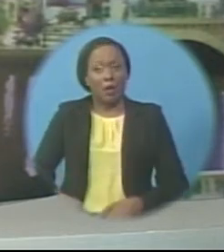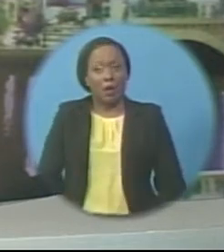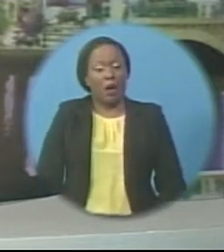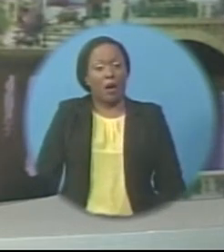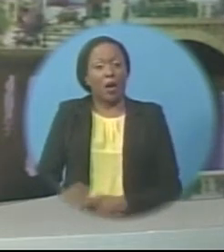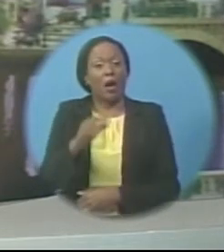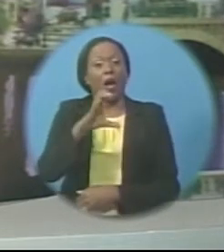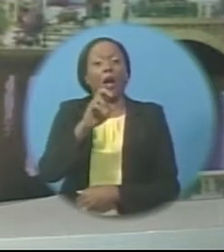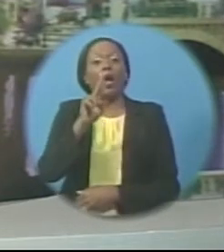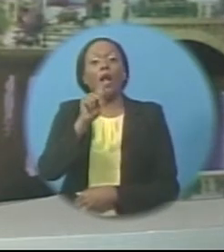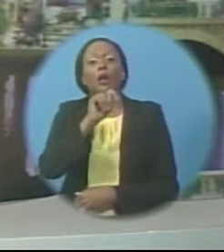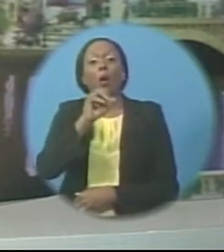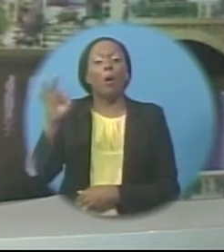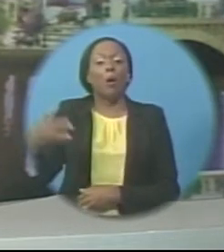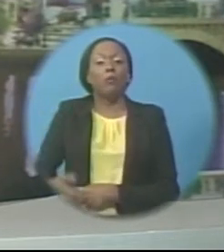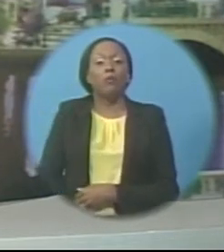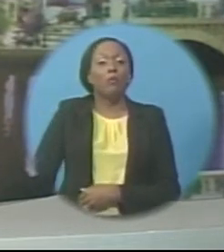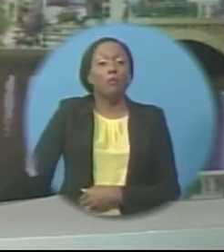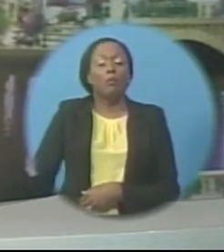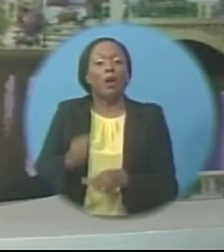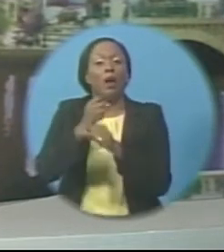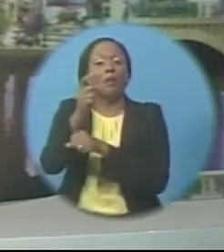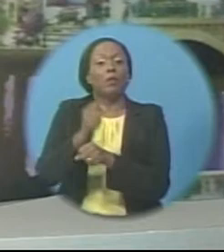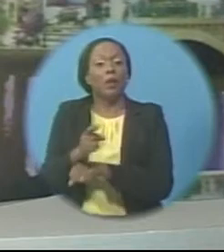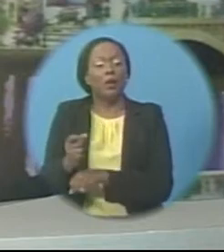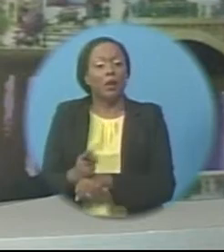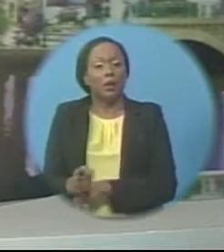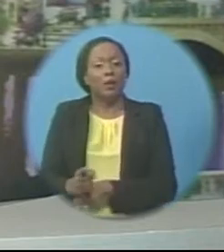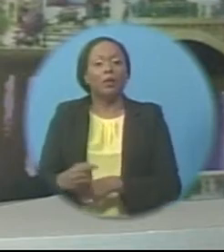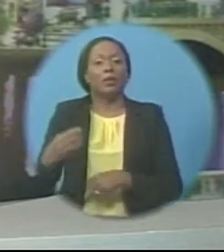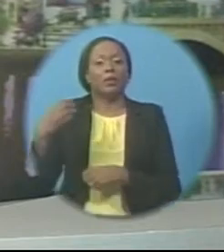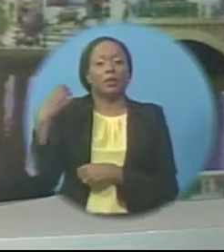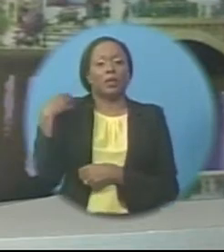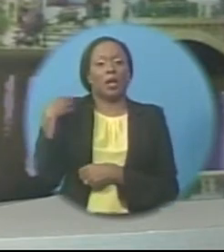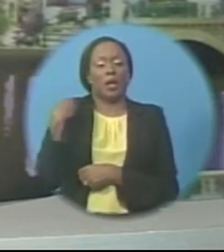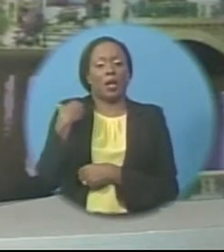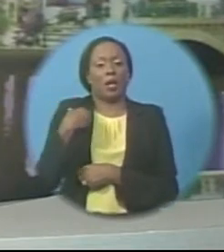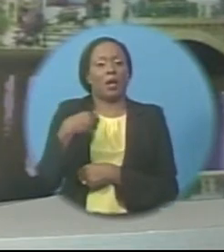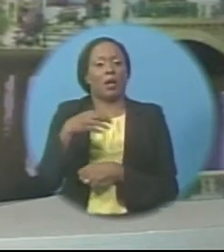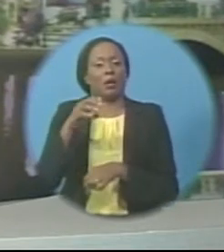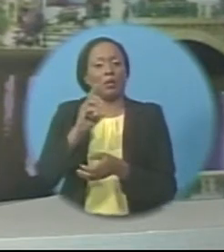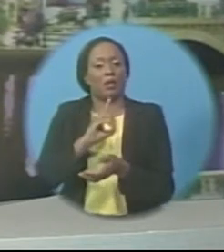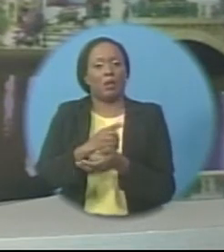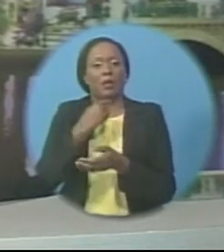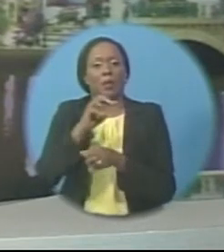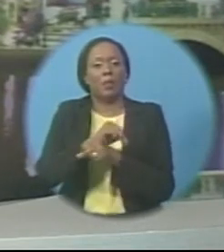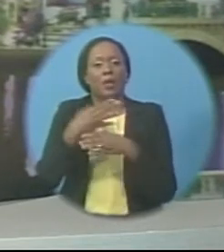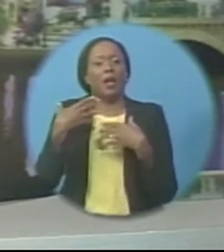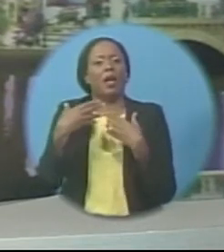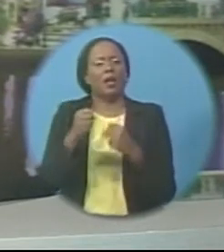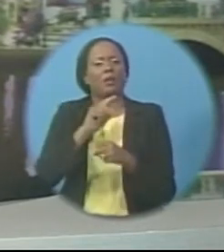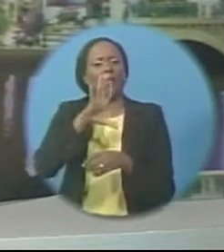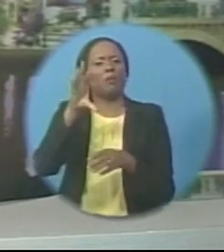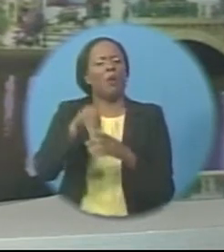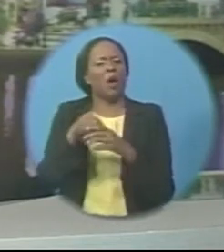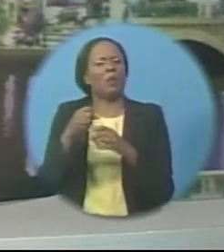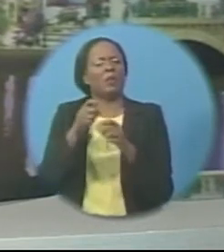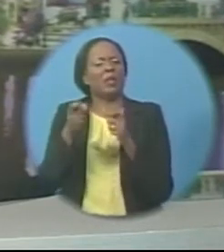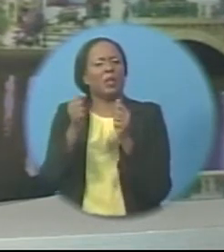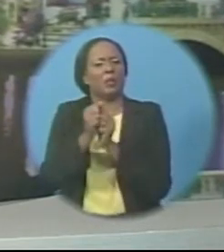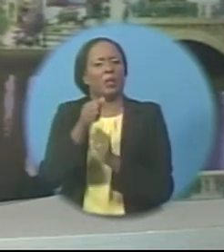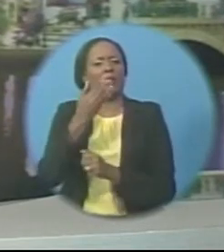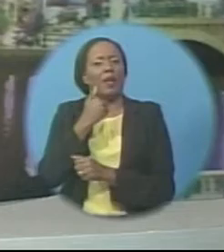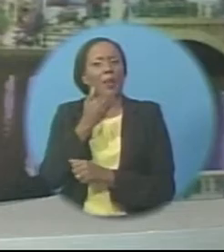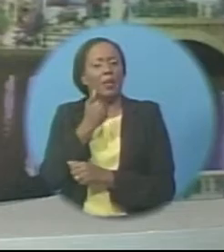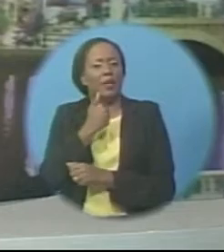Hospital annually. Chief Medical Officer Dr. Joy St. John says the Ministry of Health has been playing its part in the diabetes